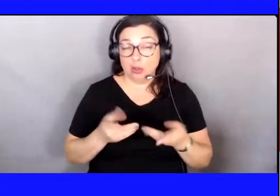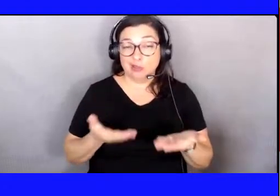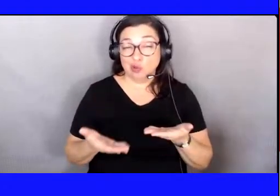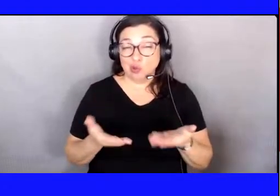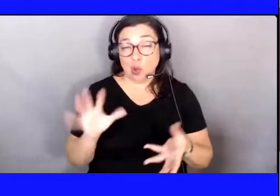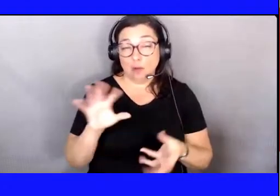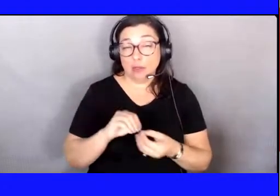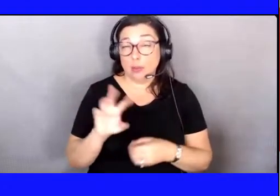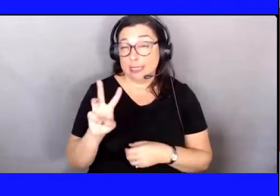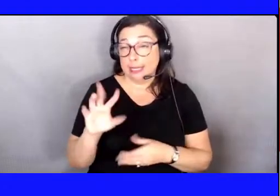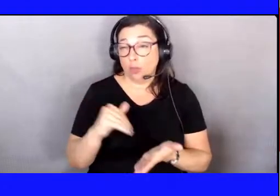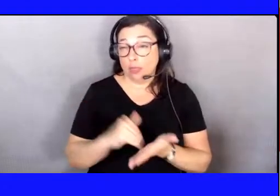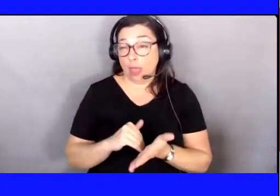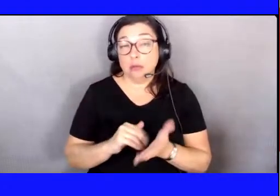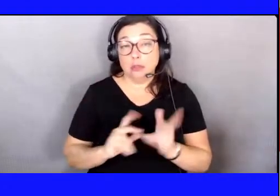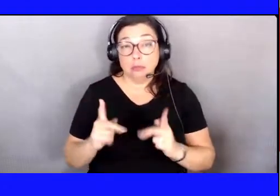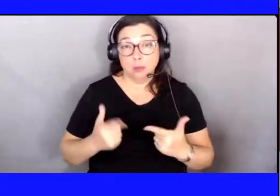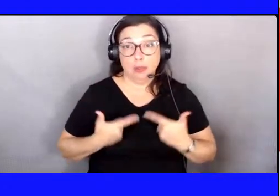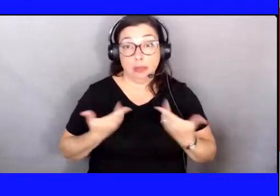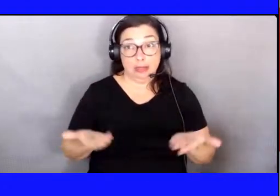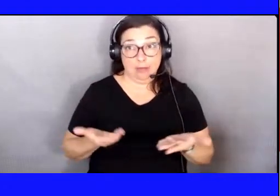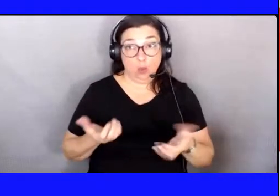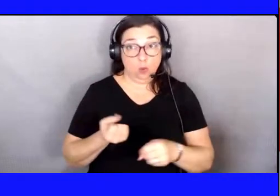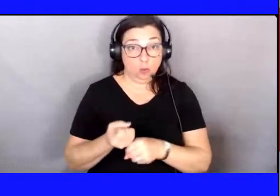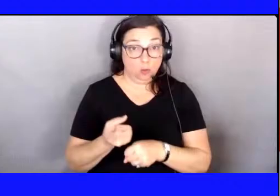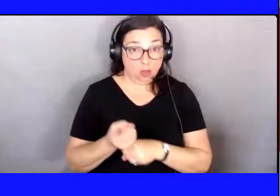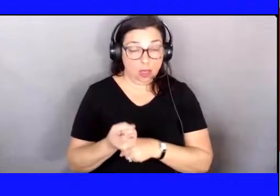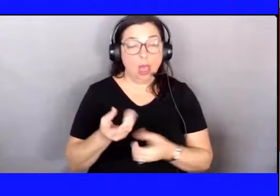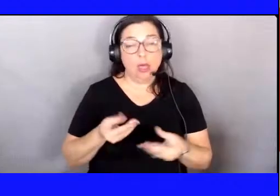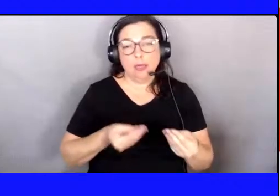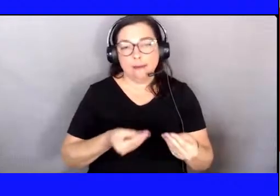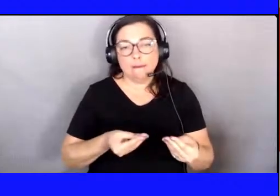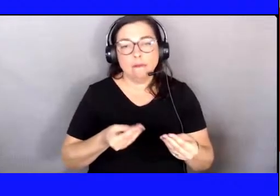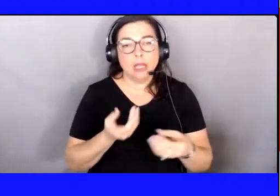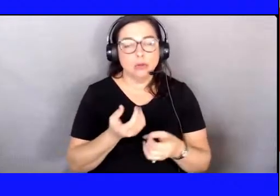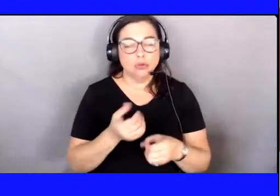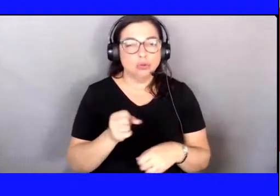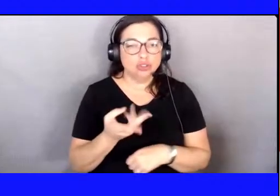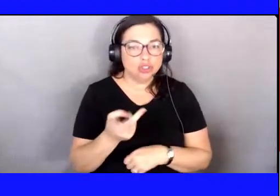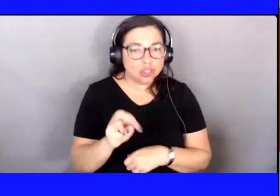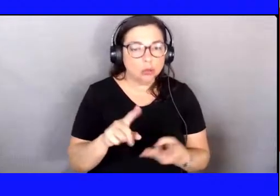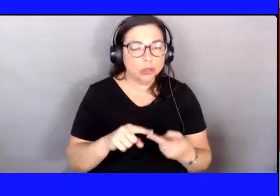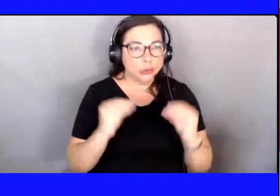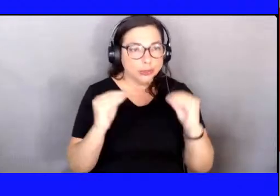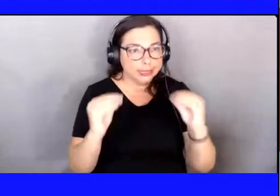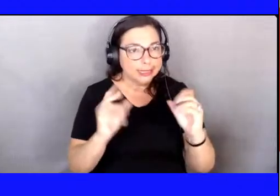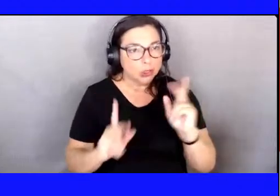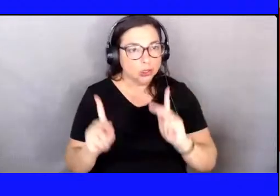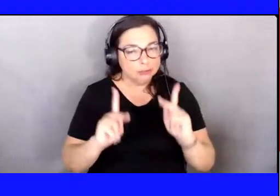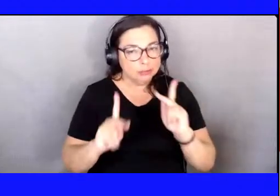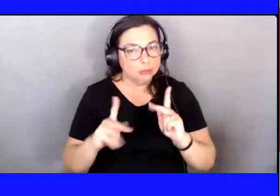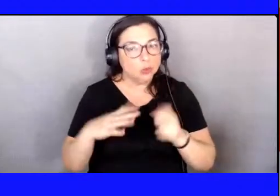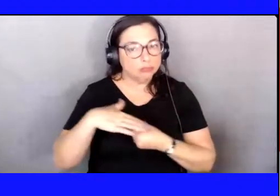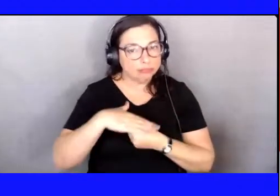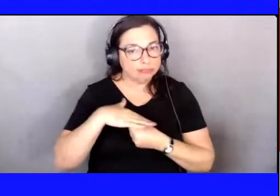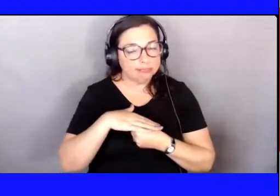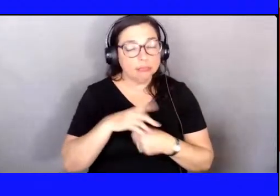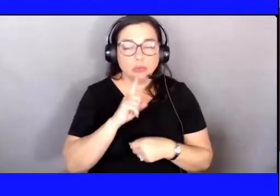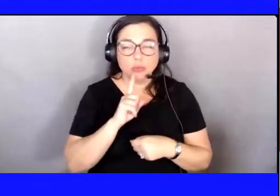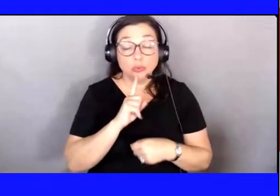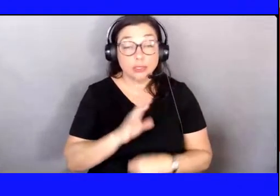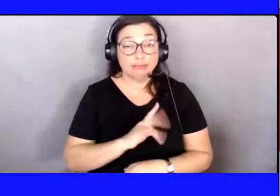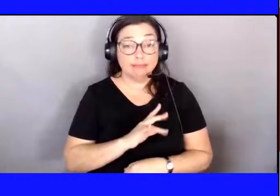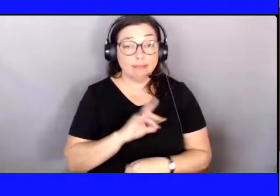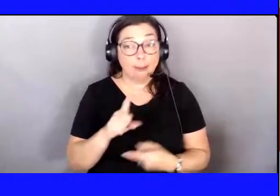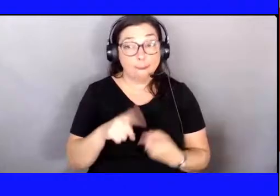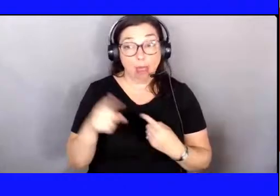64,000 residents annually. They feed, shelter, teach, and support the people of the Bronx. And what's so impressive